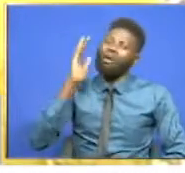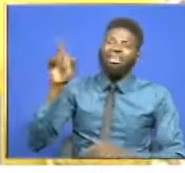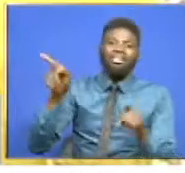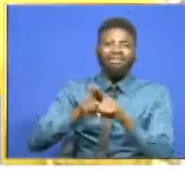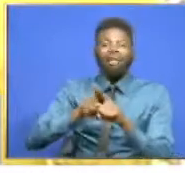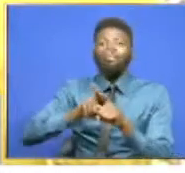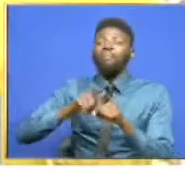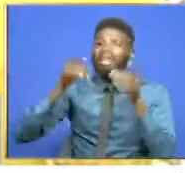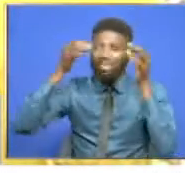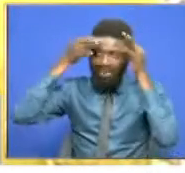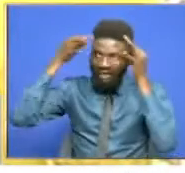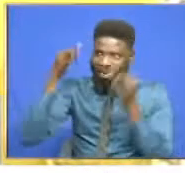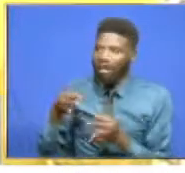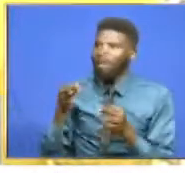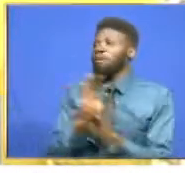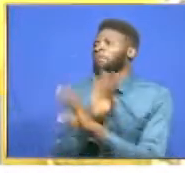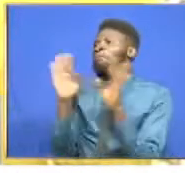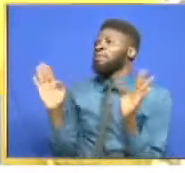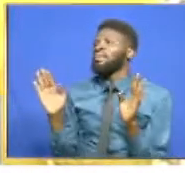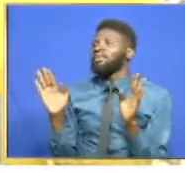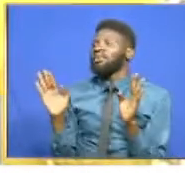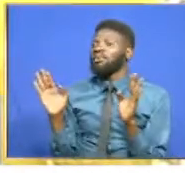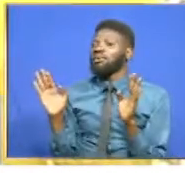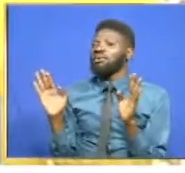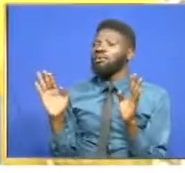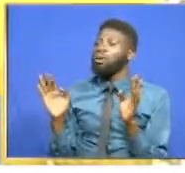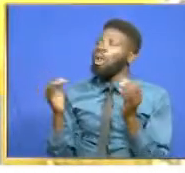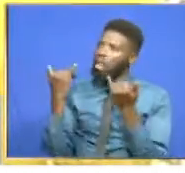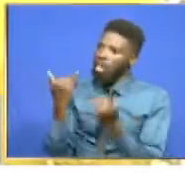is it. So they have been,